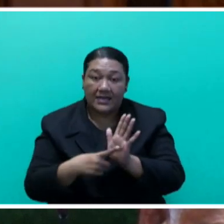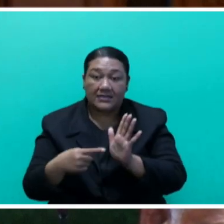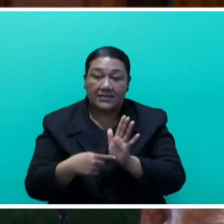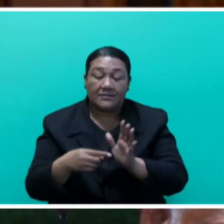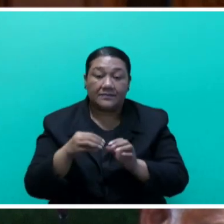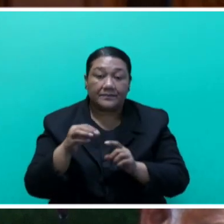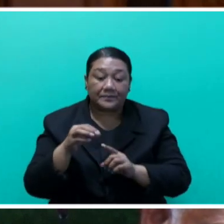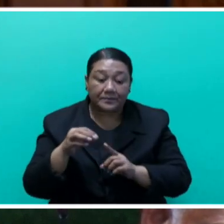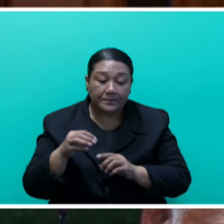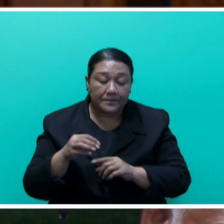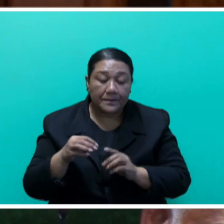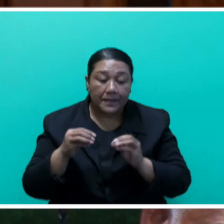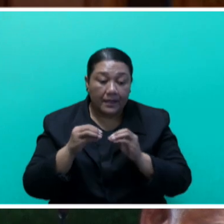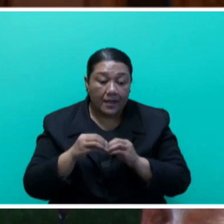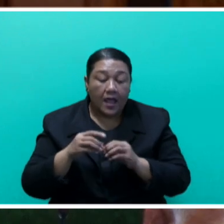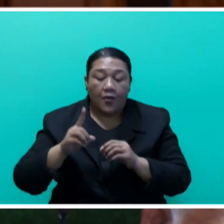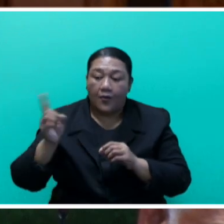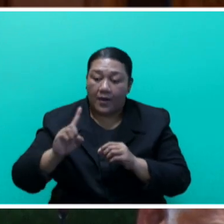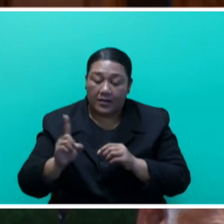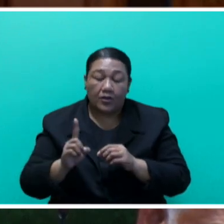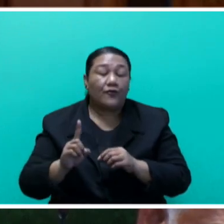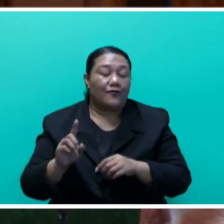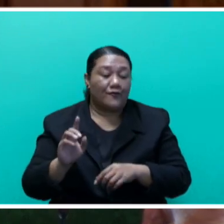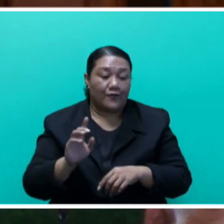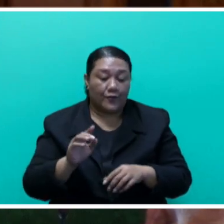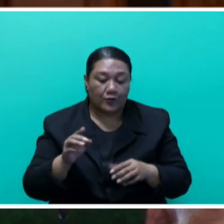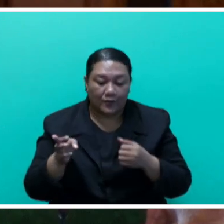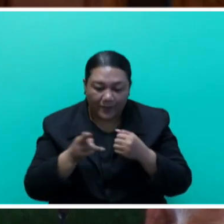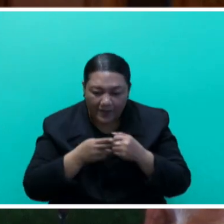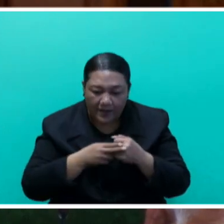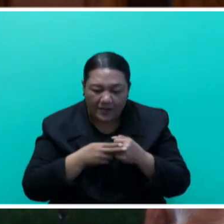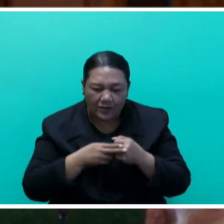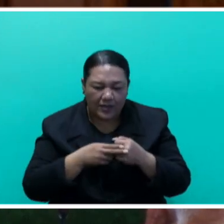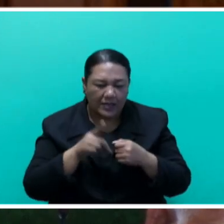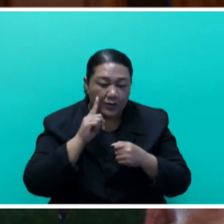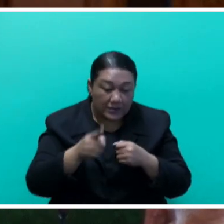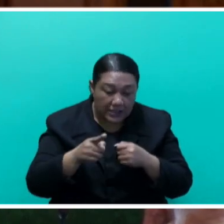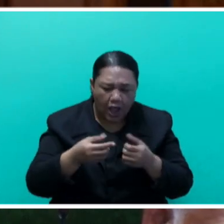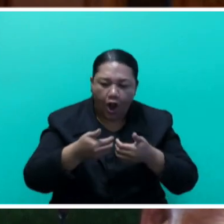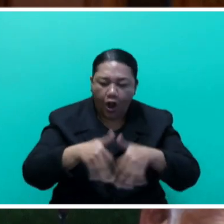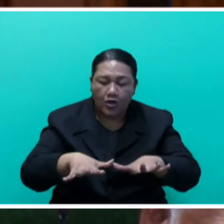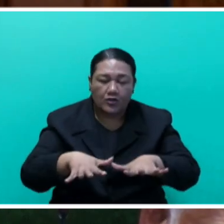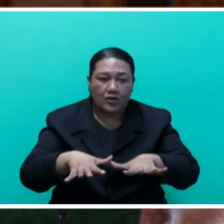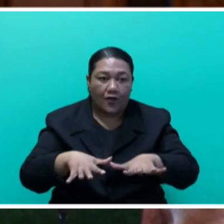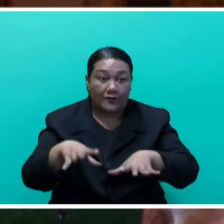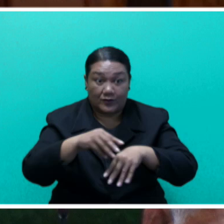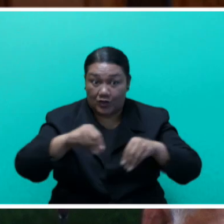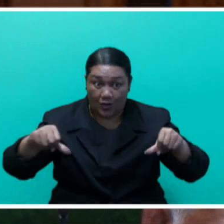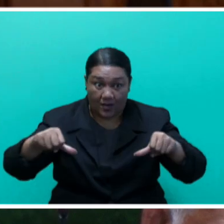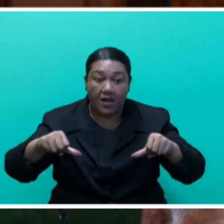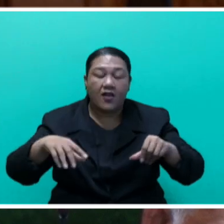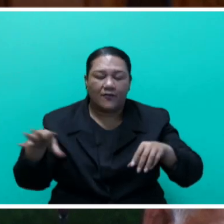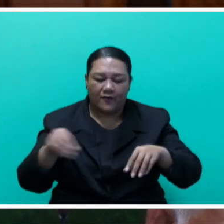to fix the loss of soil from our rivers and